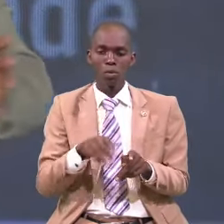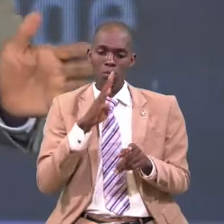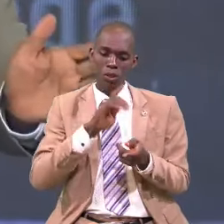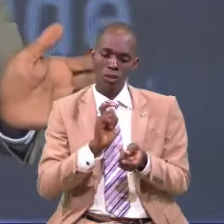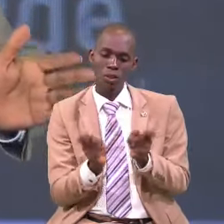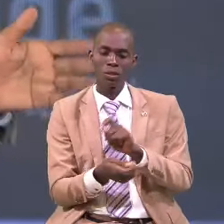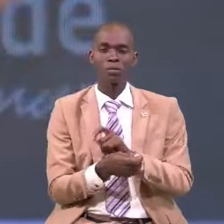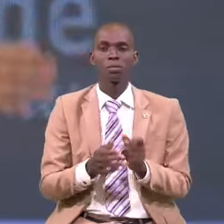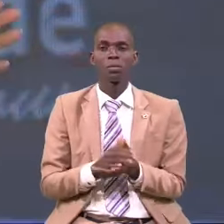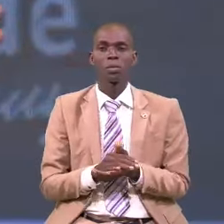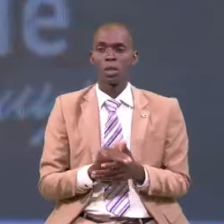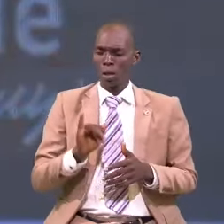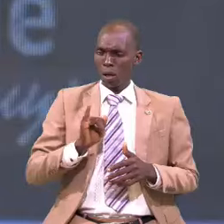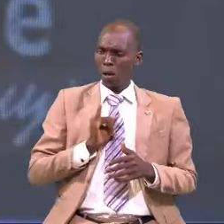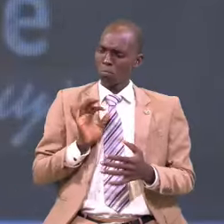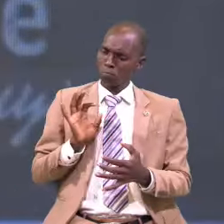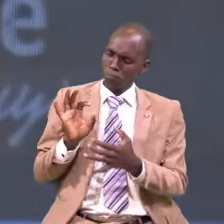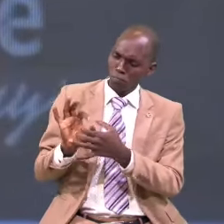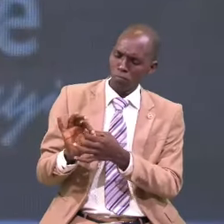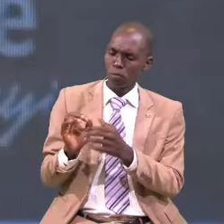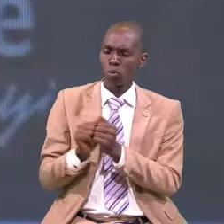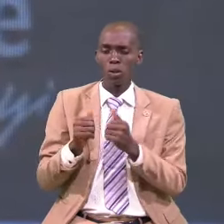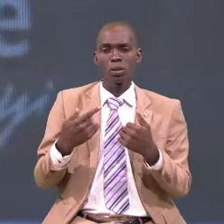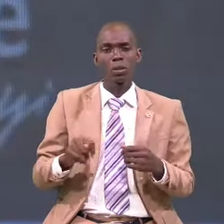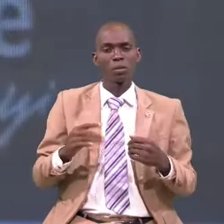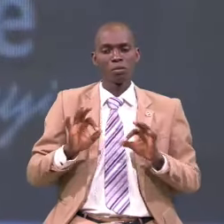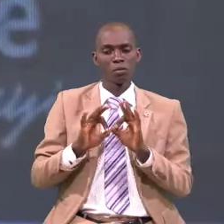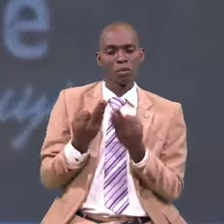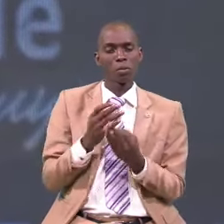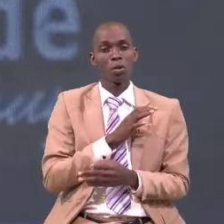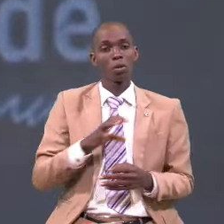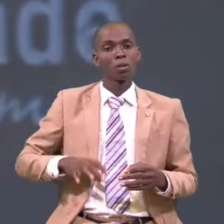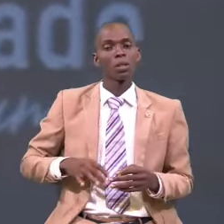I identify with the body of Christ. Be transformed.